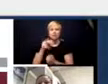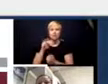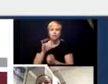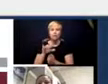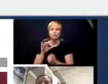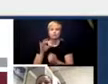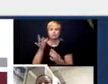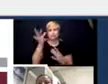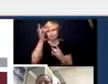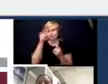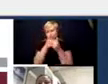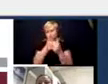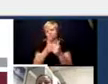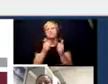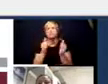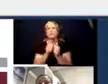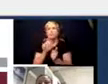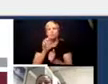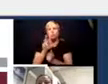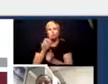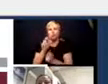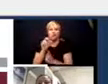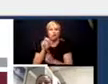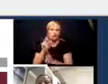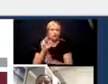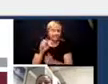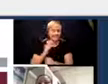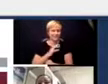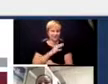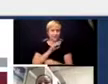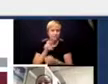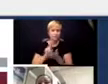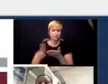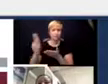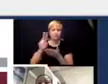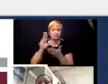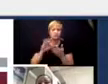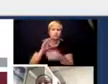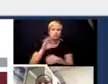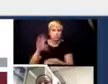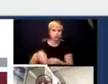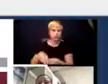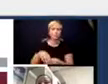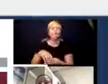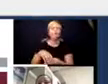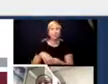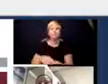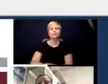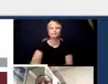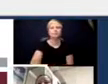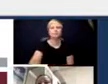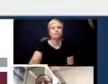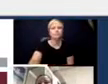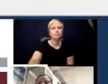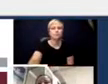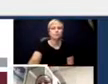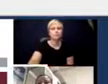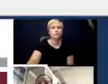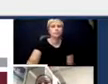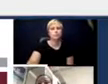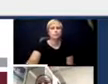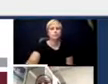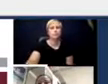138 NRRC staff out of the University of Chicago who are hiring individuals from Delaware and from